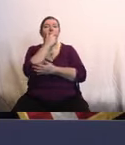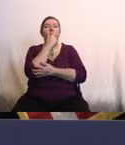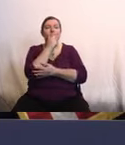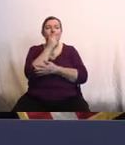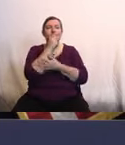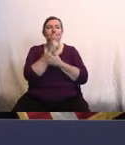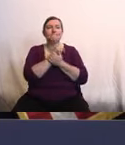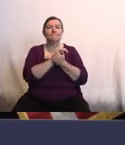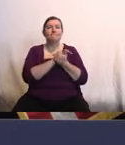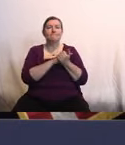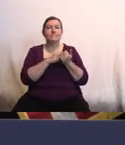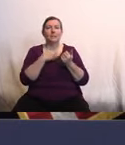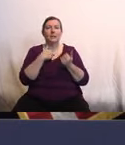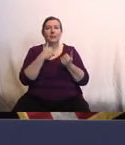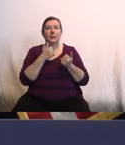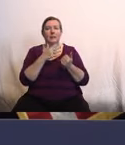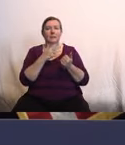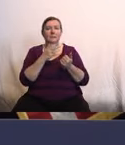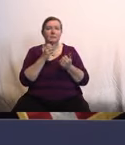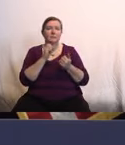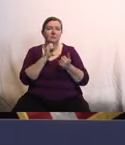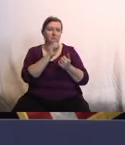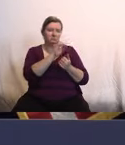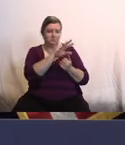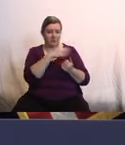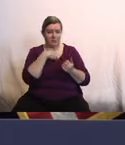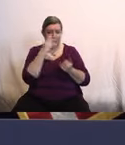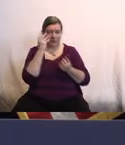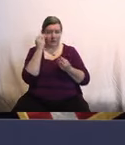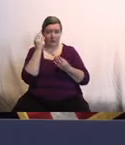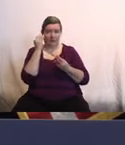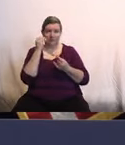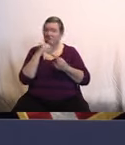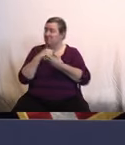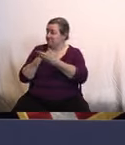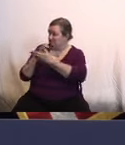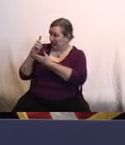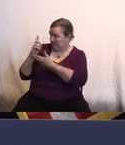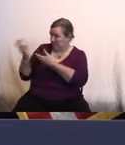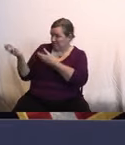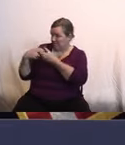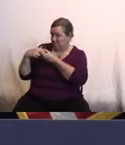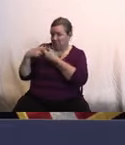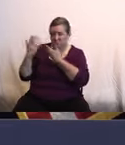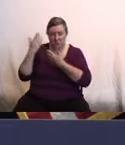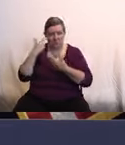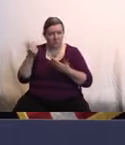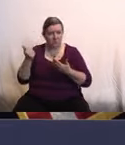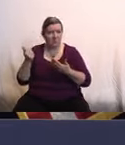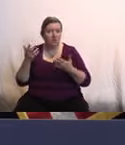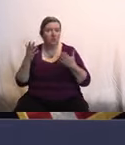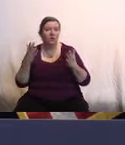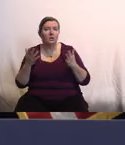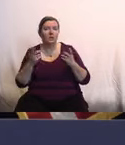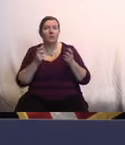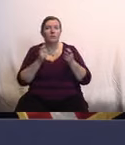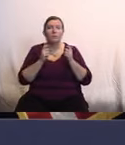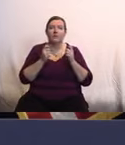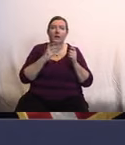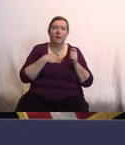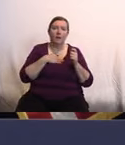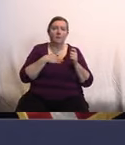let me give a couple of thoughts, and then Ed, we got to get you in from the bullpen here. I don't think we haven't changed the metrics at all. We've